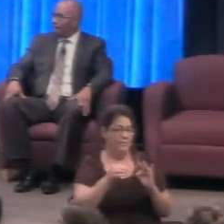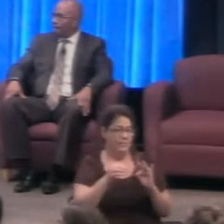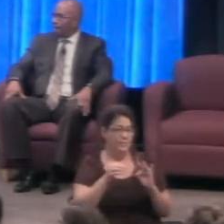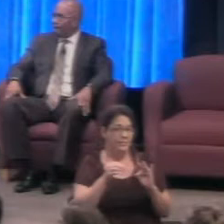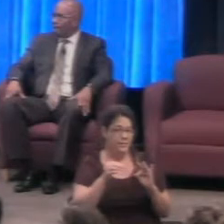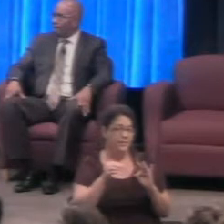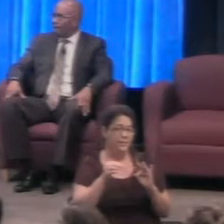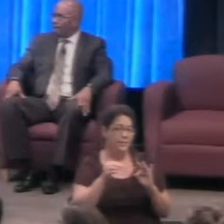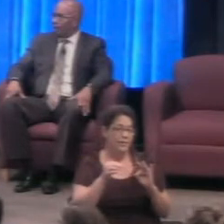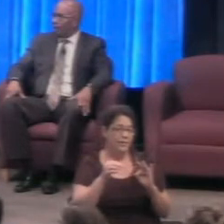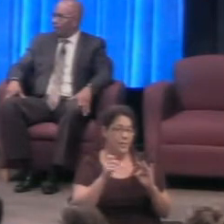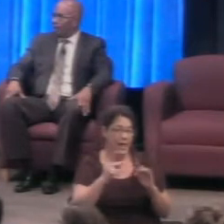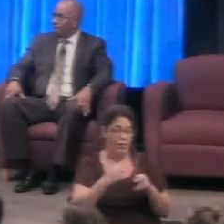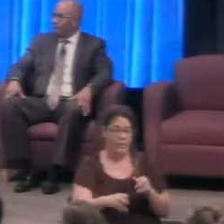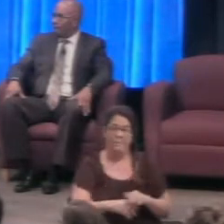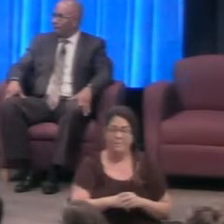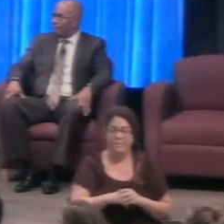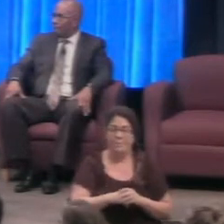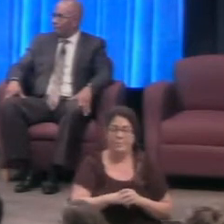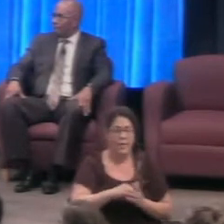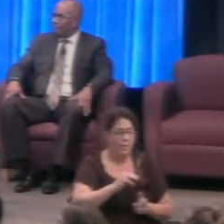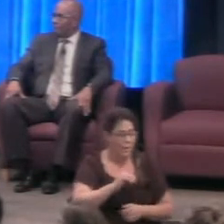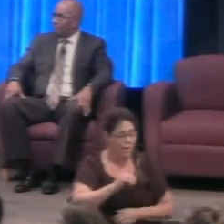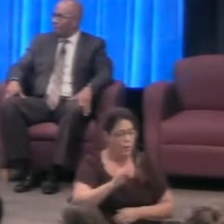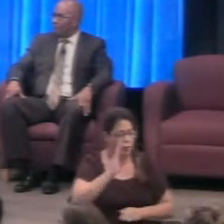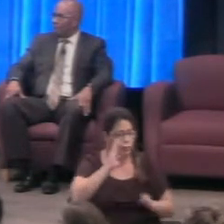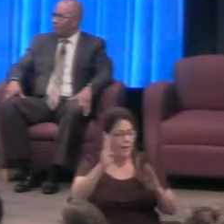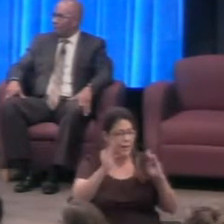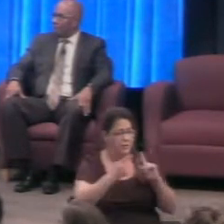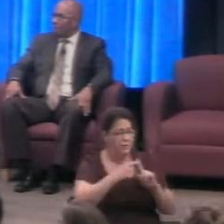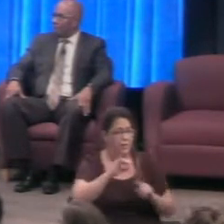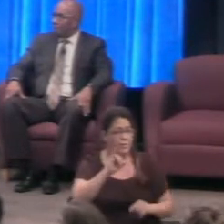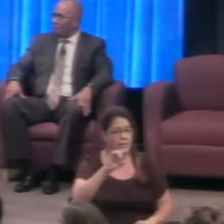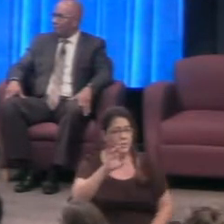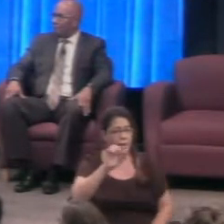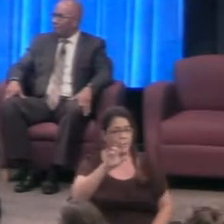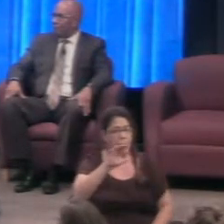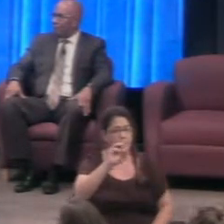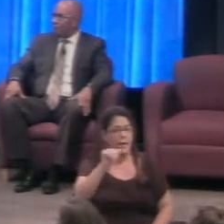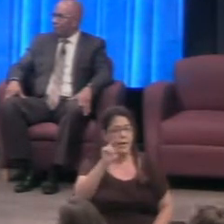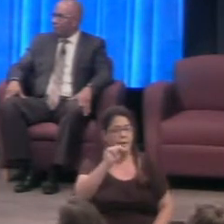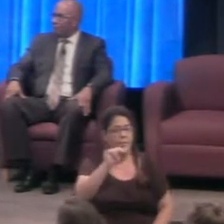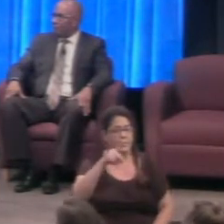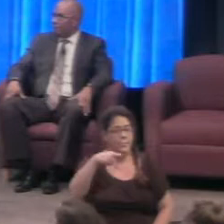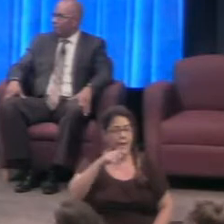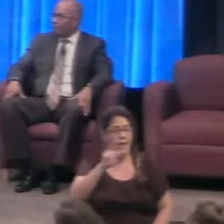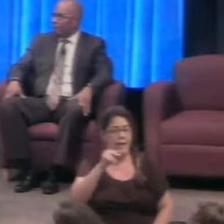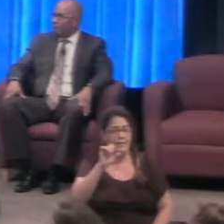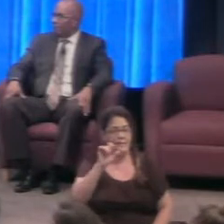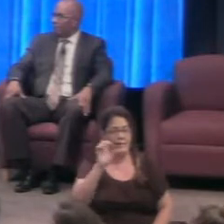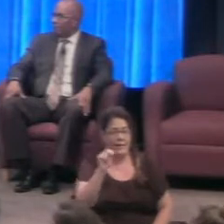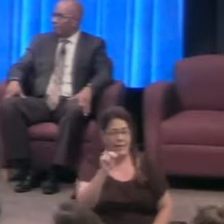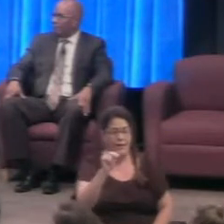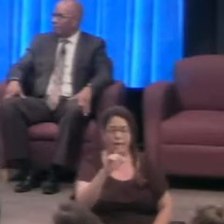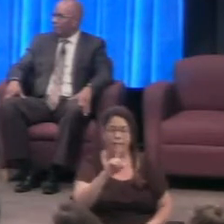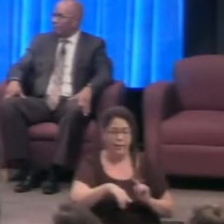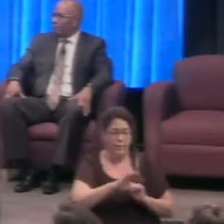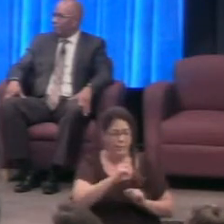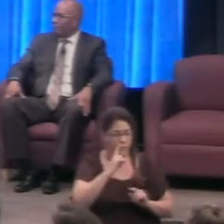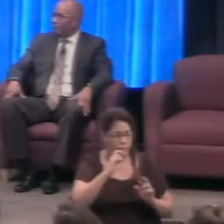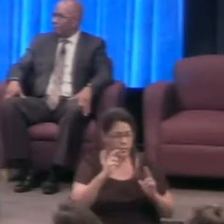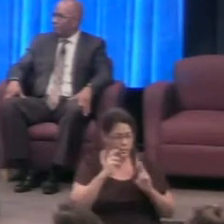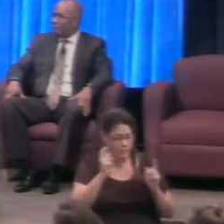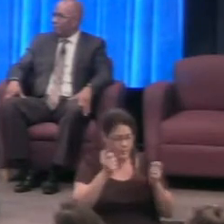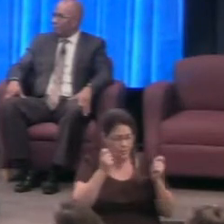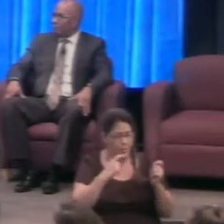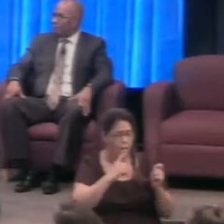comments real quick. Ma'am, greetings from Islamabad, Pakistan. Although I can't be there, I wanted to show my appreciation for all